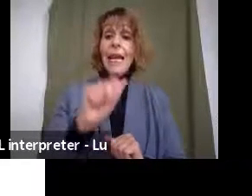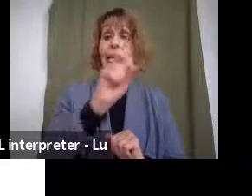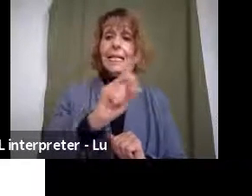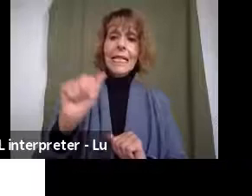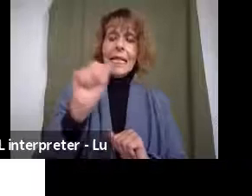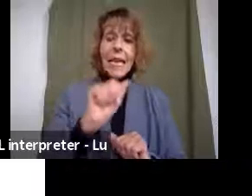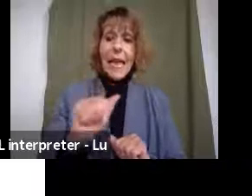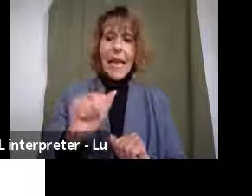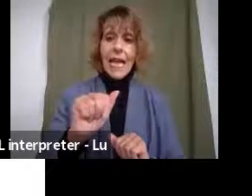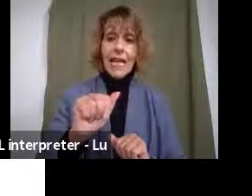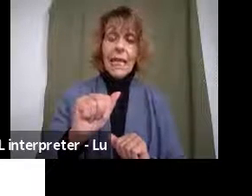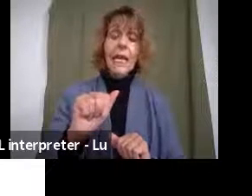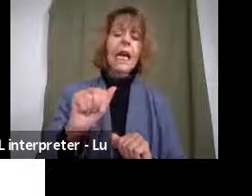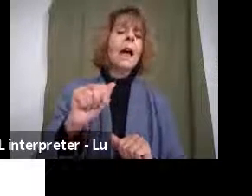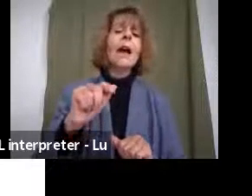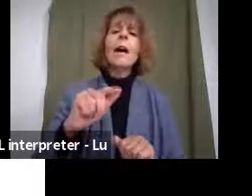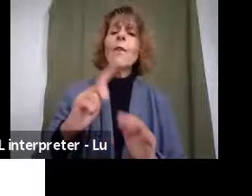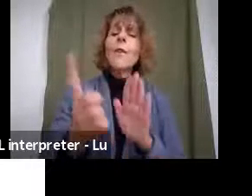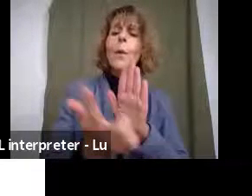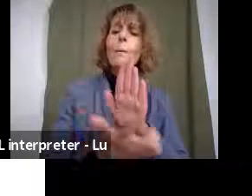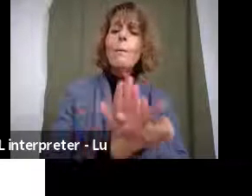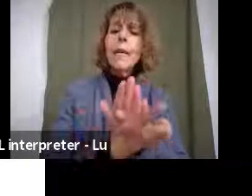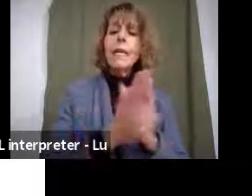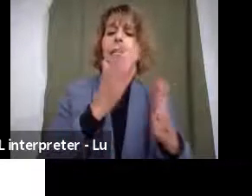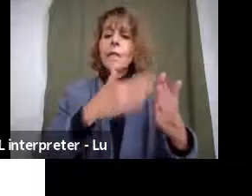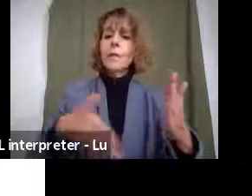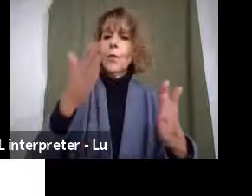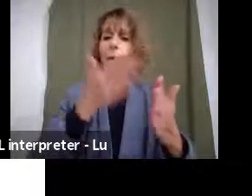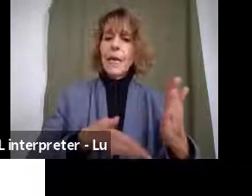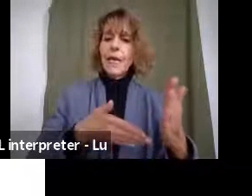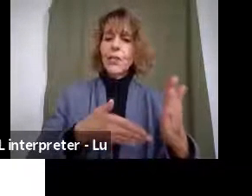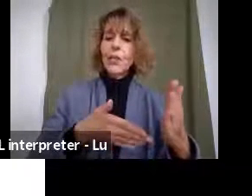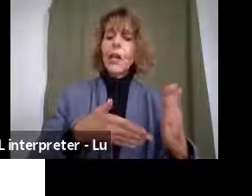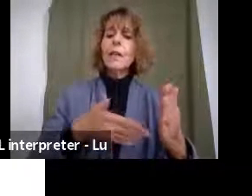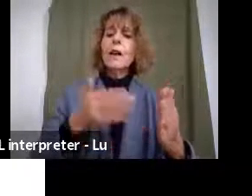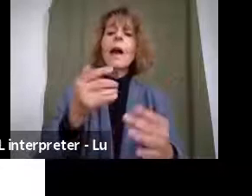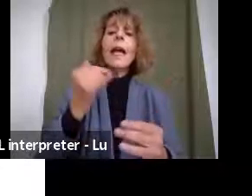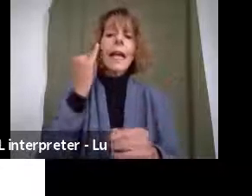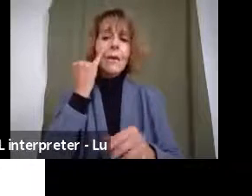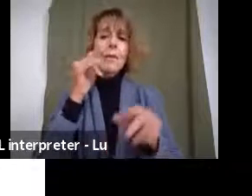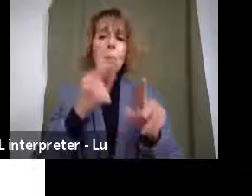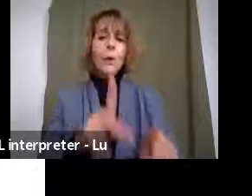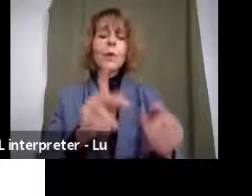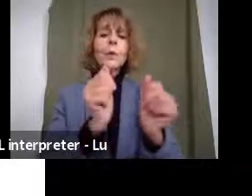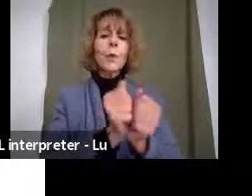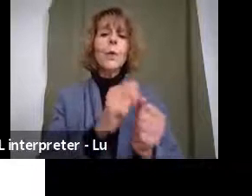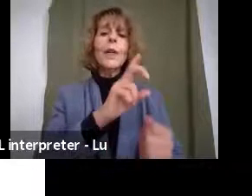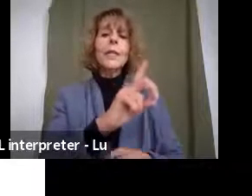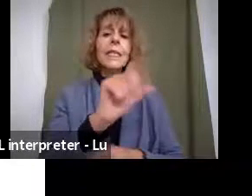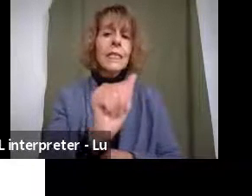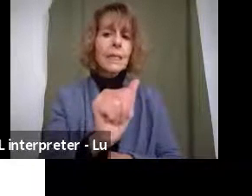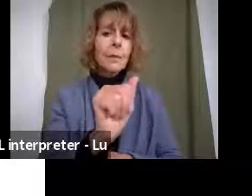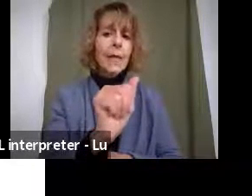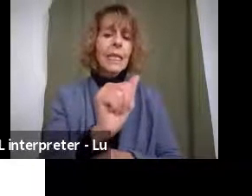someone solely because they have a disability, and they have the right to participate in all goods